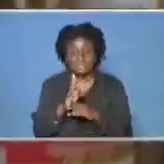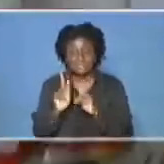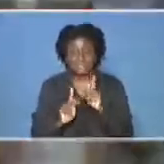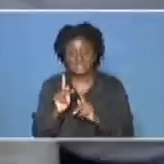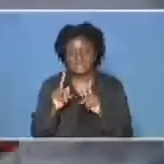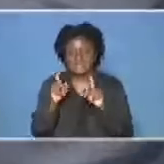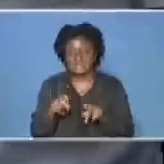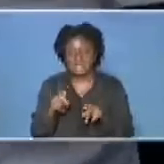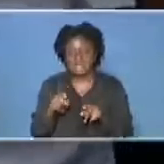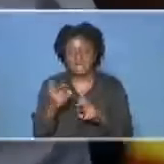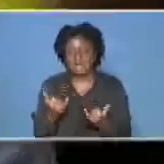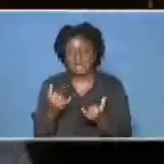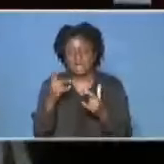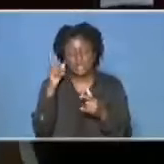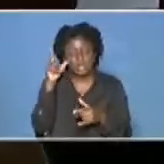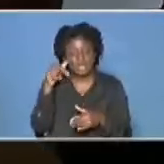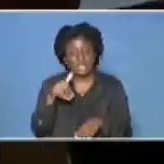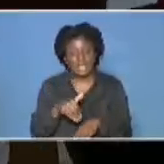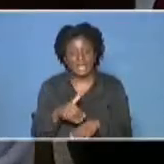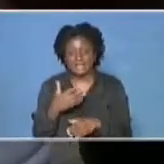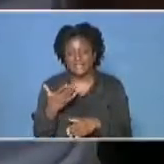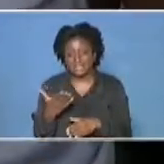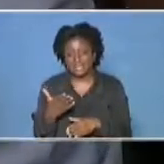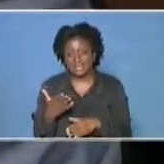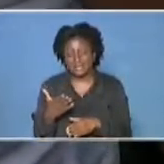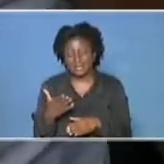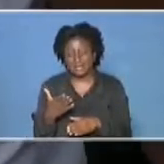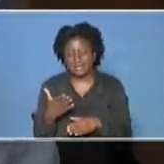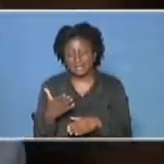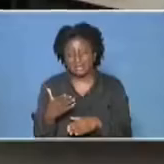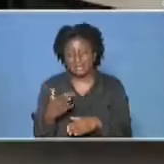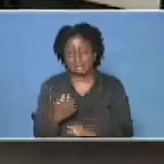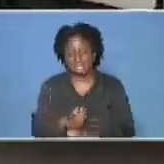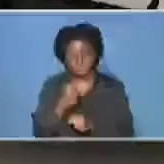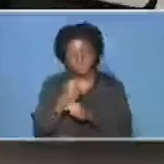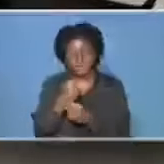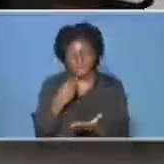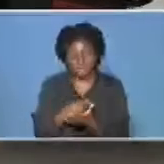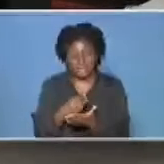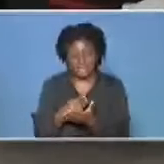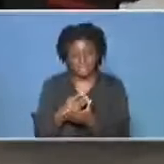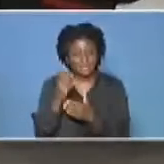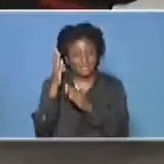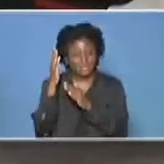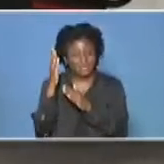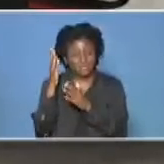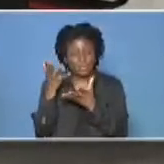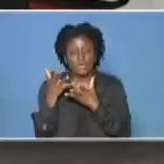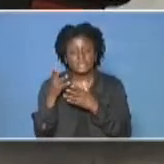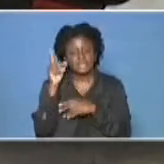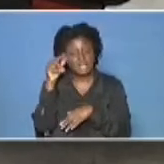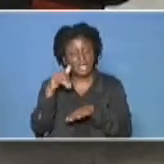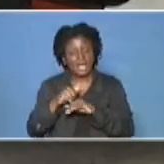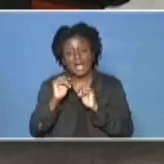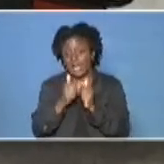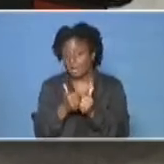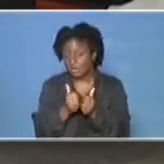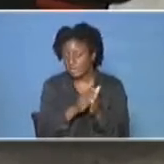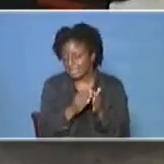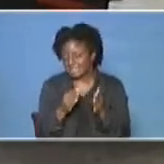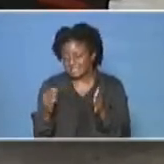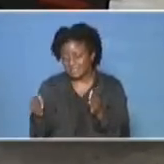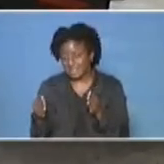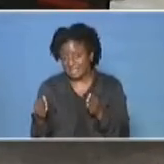again, we're hoping that we can now begin to properly tap into those resources. But we want to look at how we can expand that